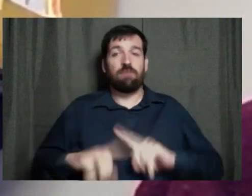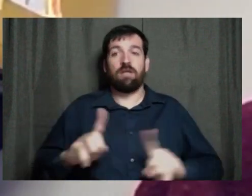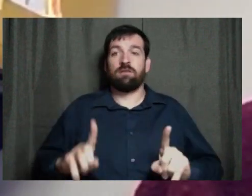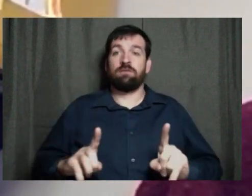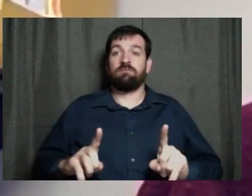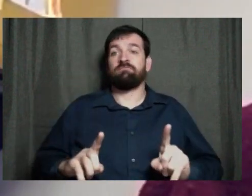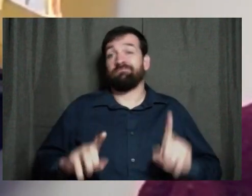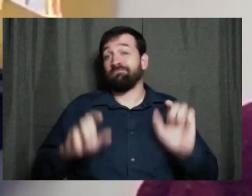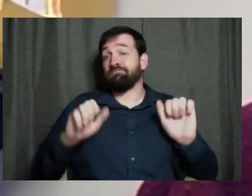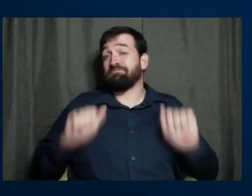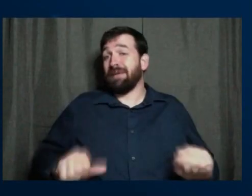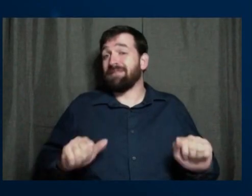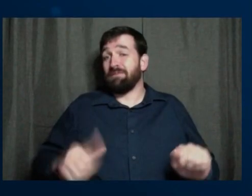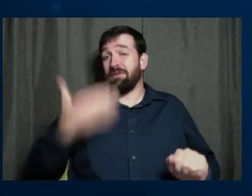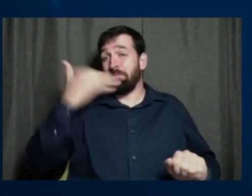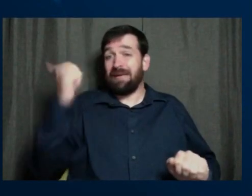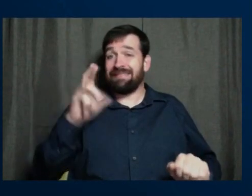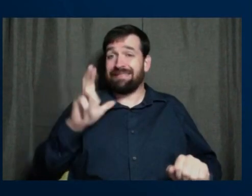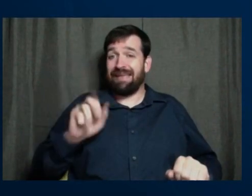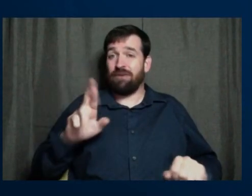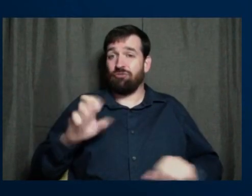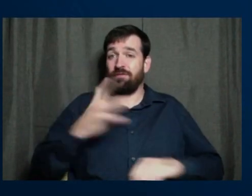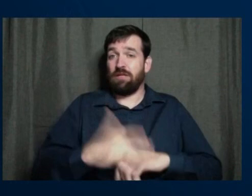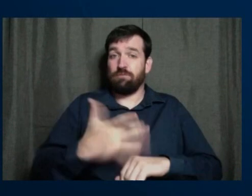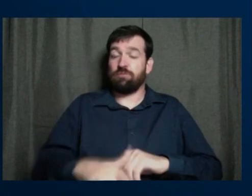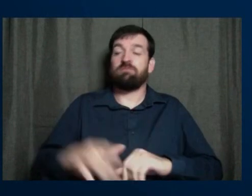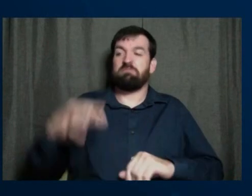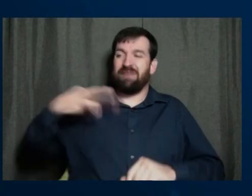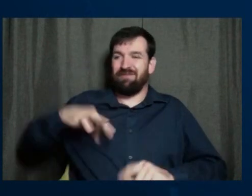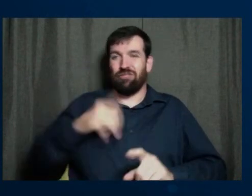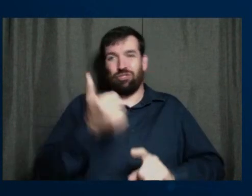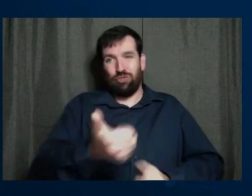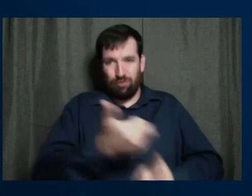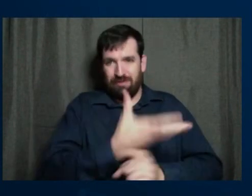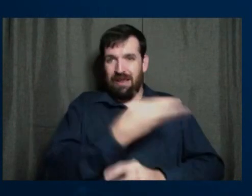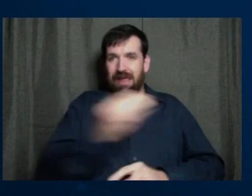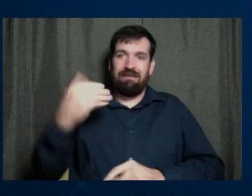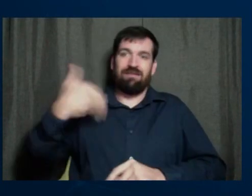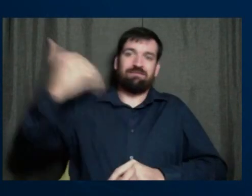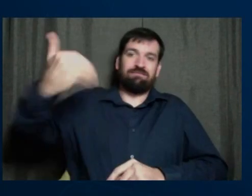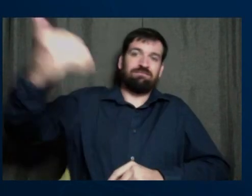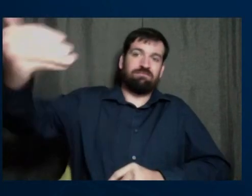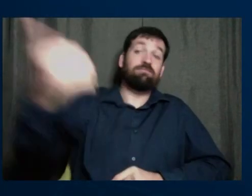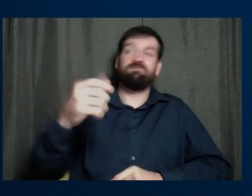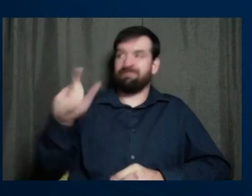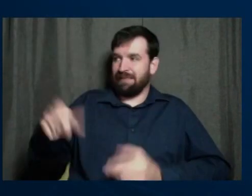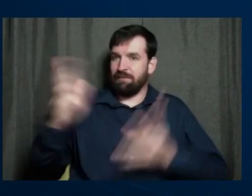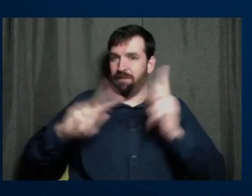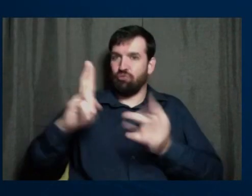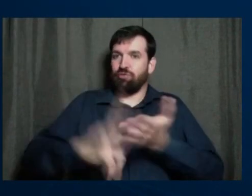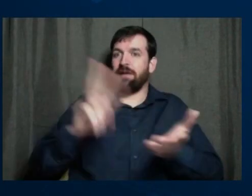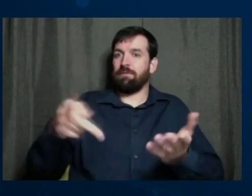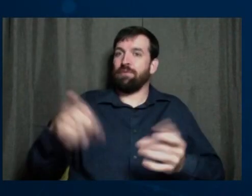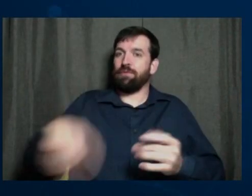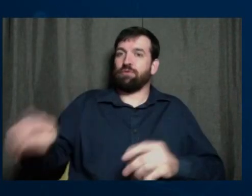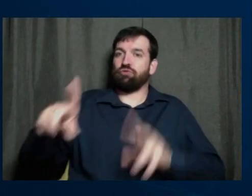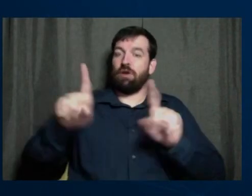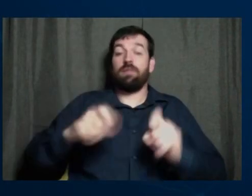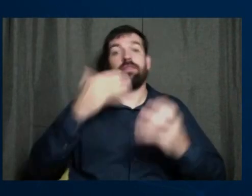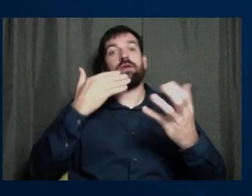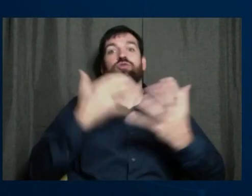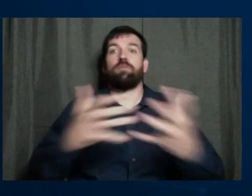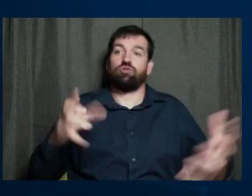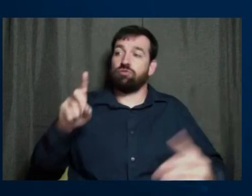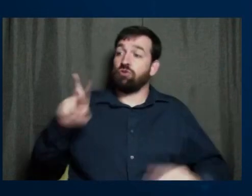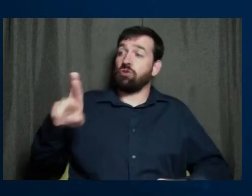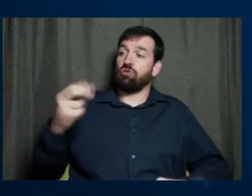the best care that's out there. It benefits you and others in the future, and we do need people to enroll in those trials. Lauren, thank you so much. Dr. Hawkinson, your final